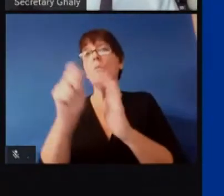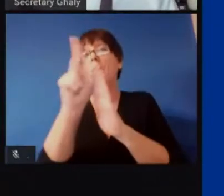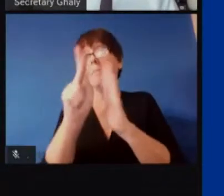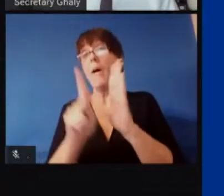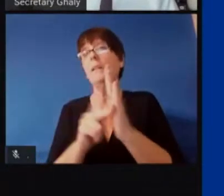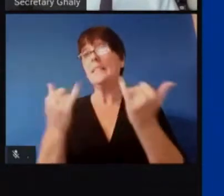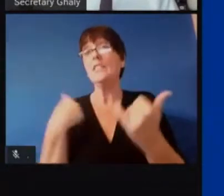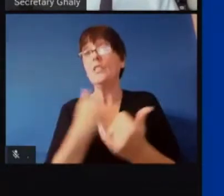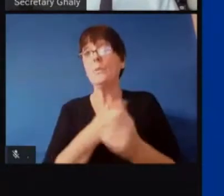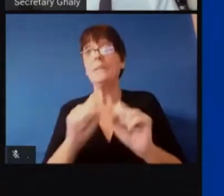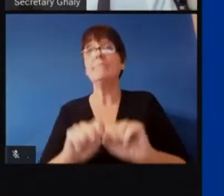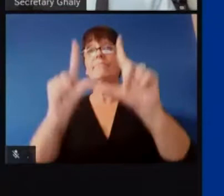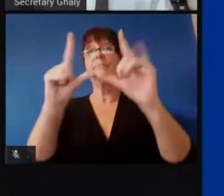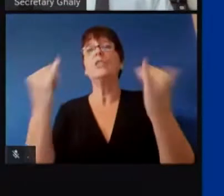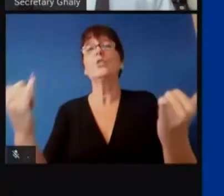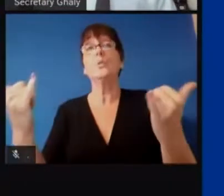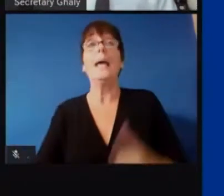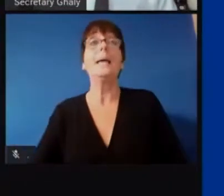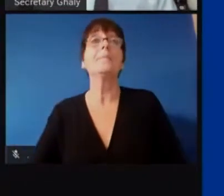today.